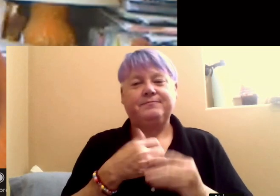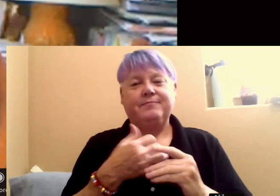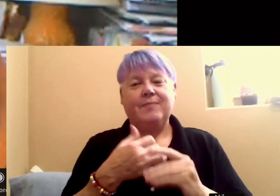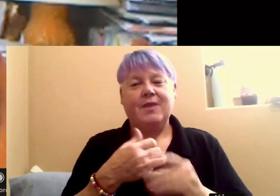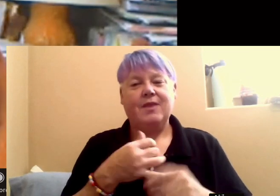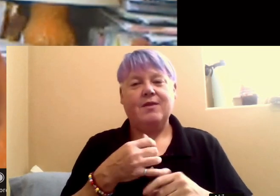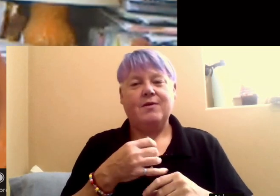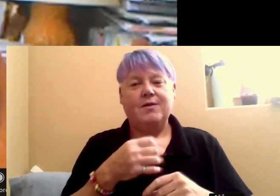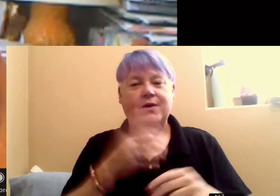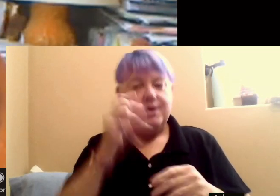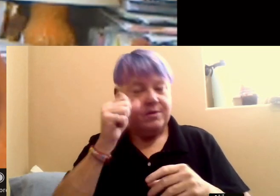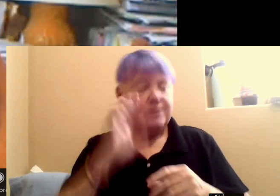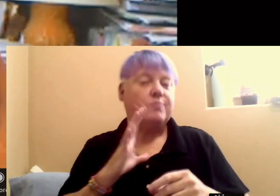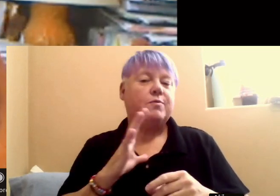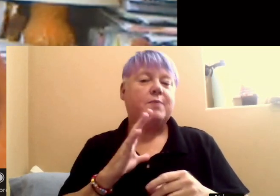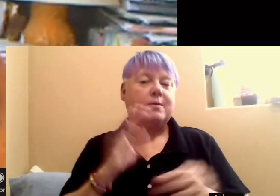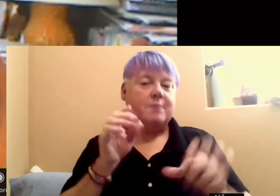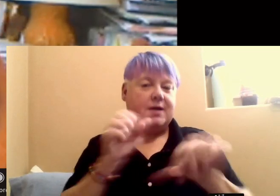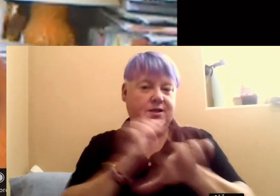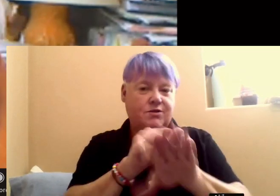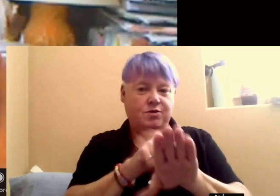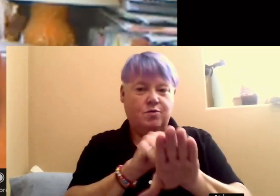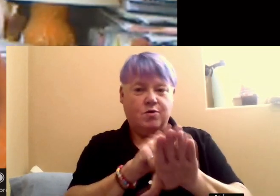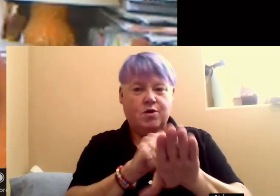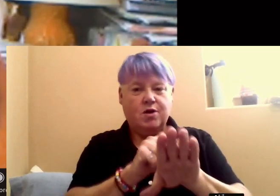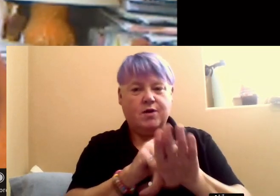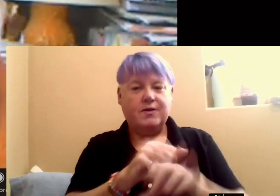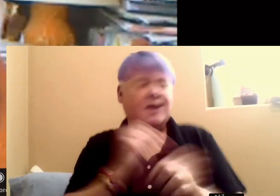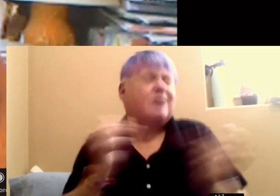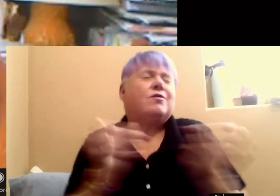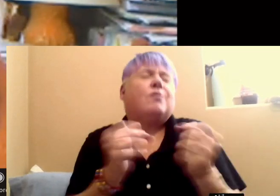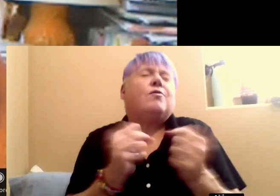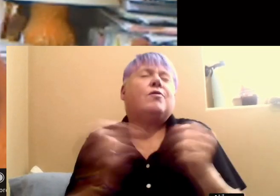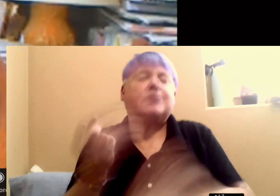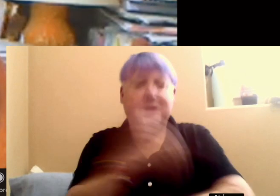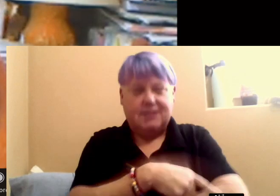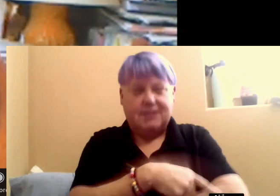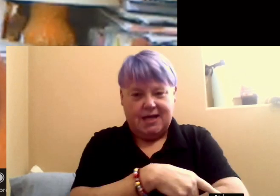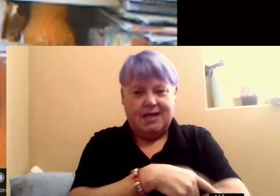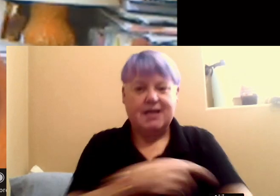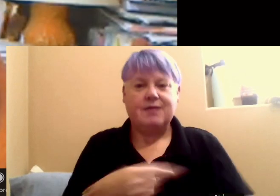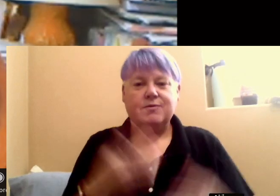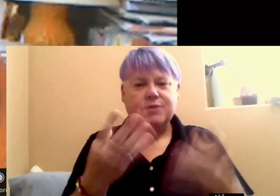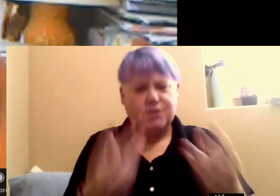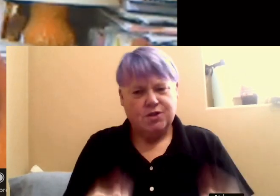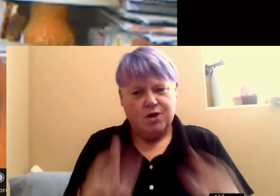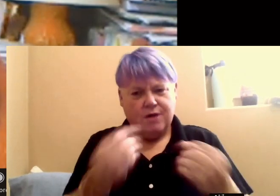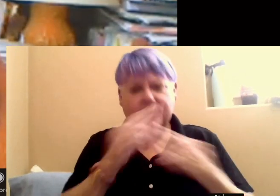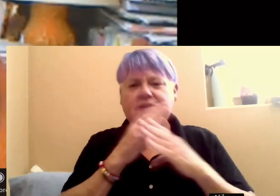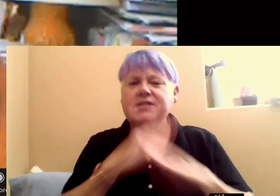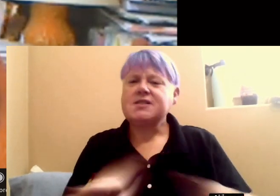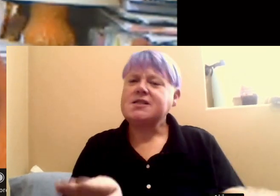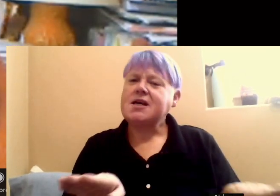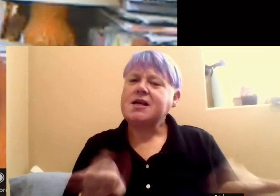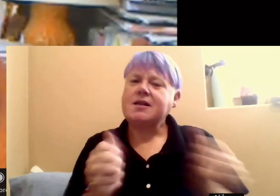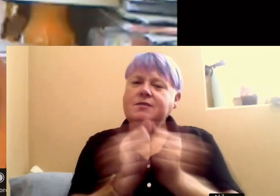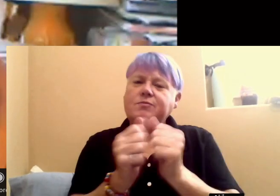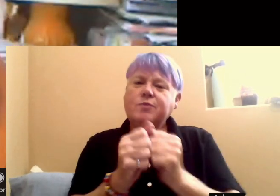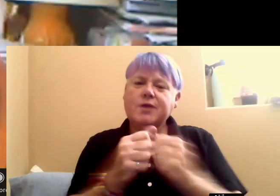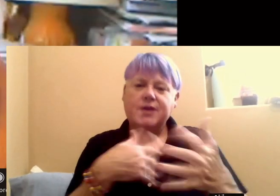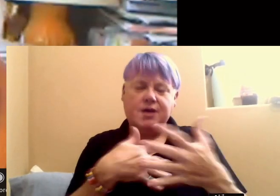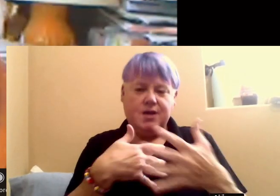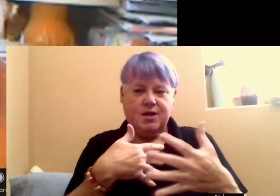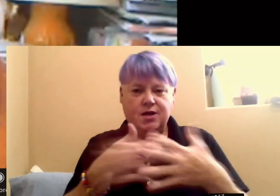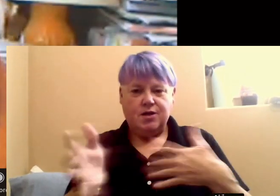The woman at my door on that cold October day was tall, aesthetic, and stylish, with a gray brush cut and the